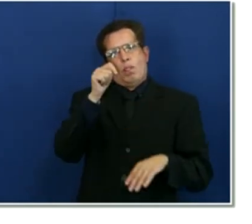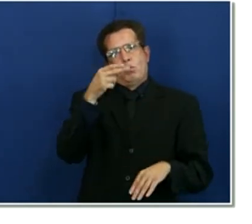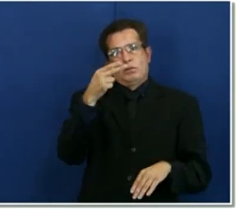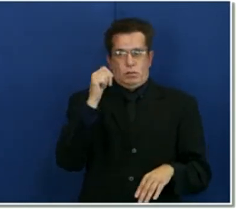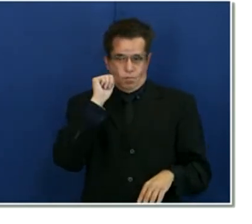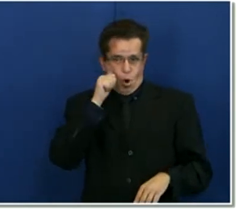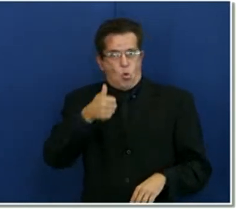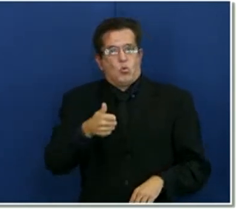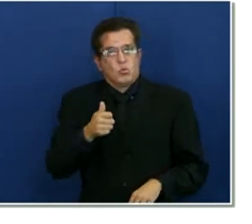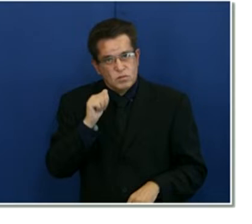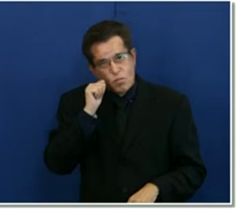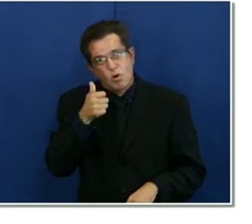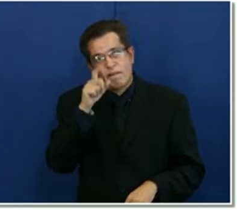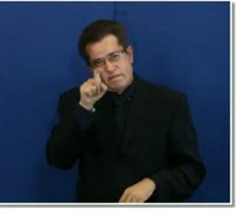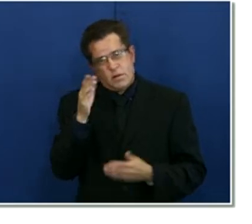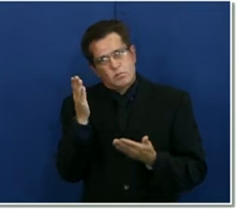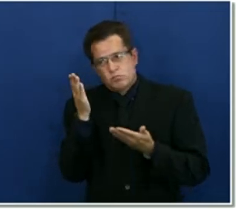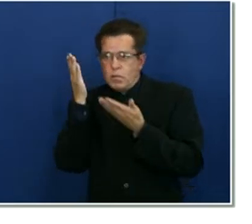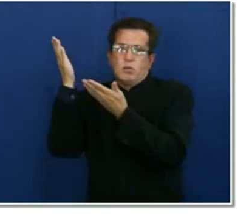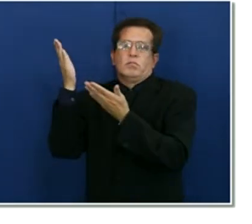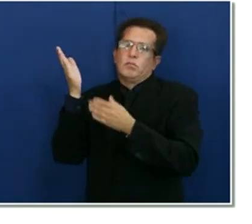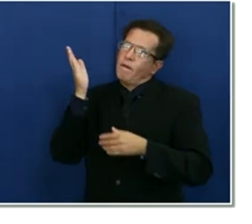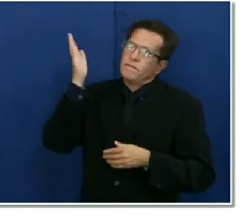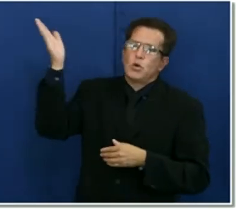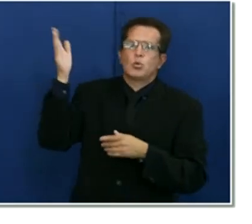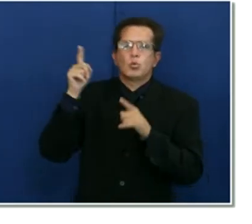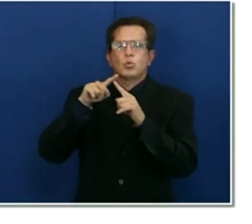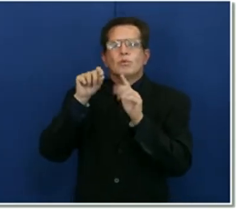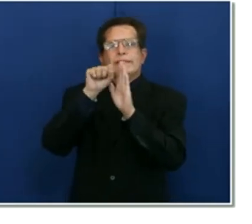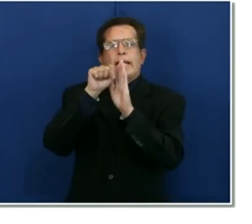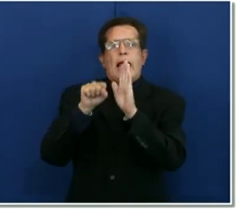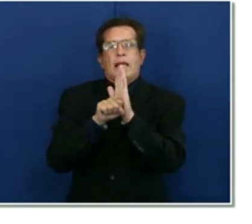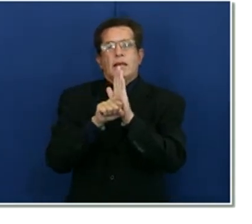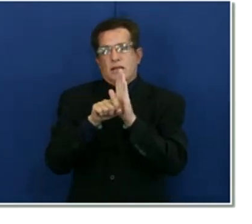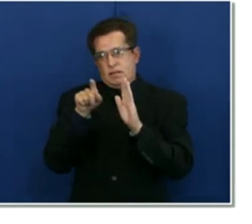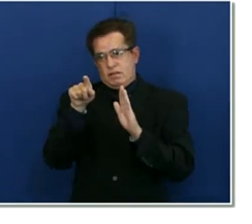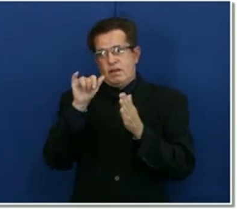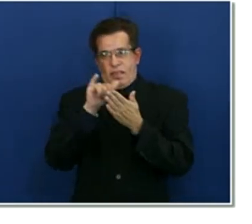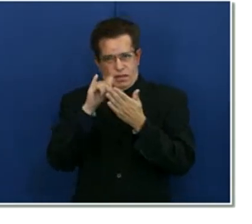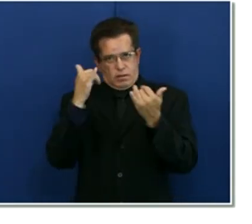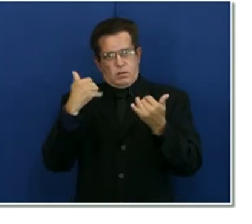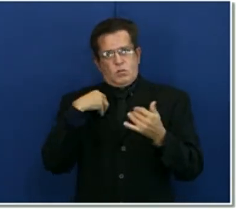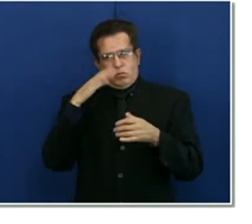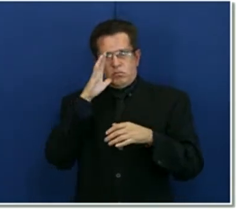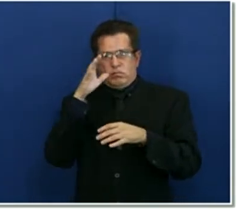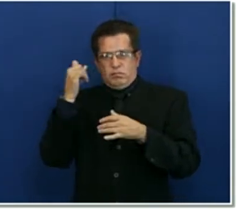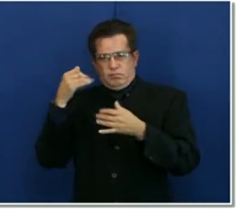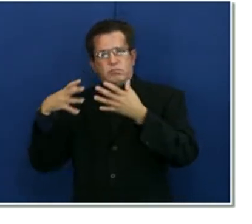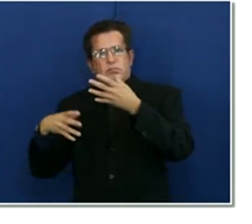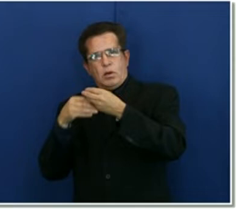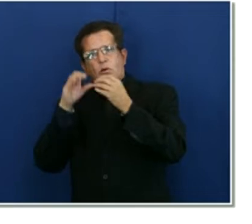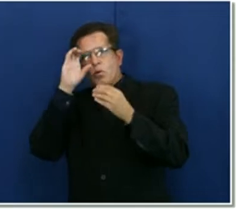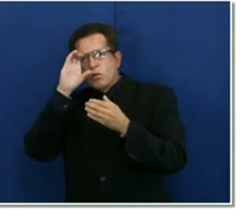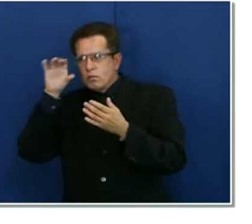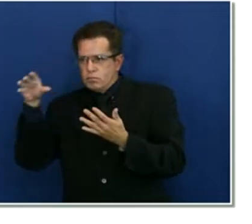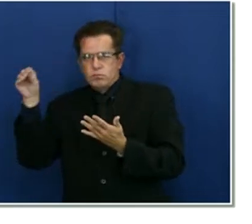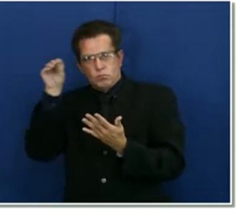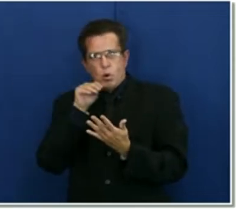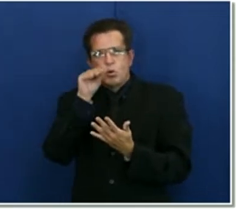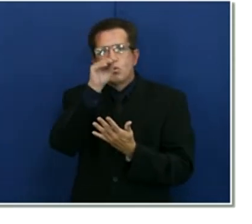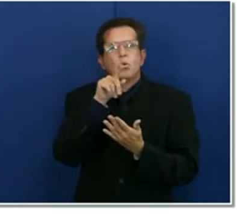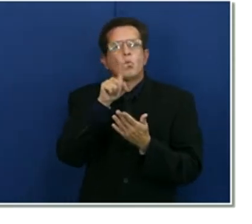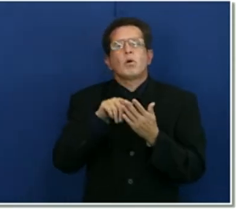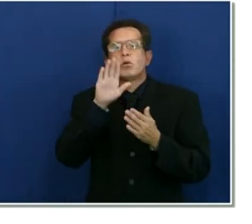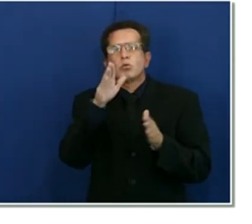tomorrow. And all of these areas, we are gathering information for immediate